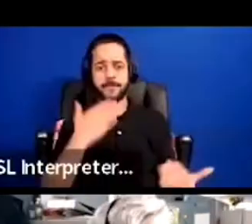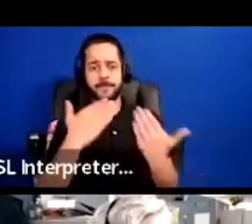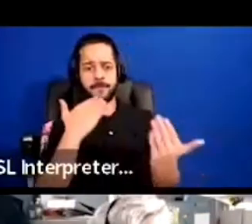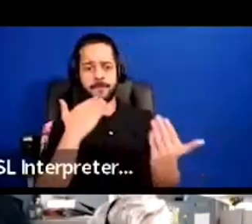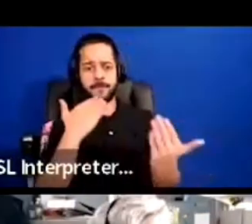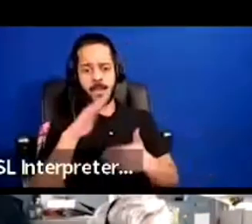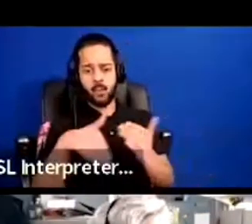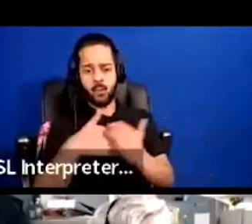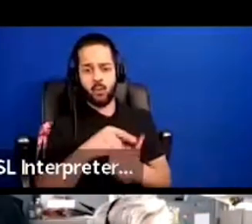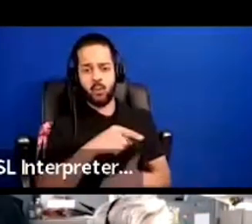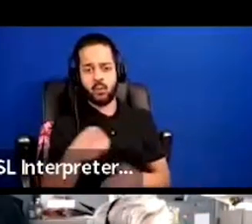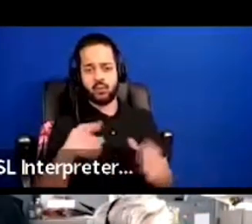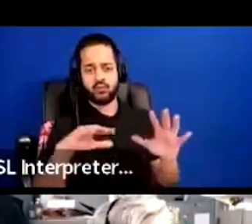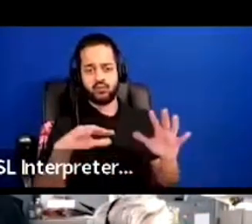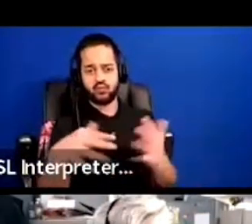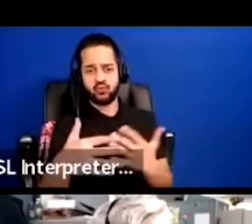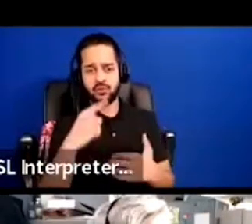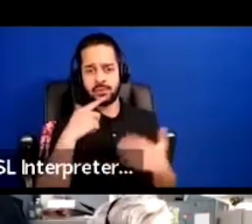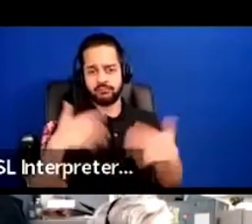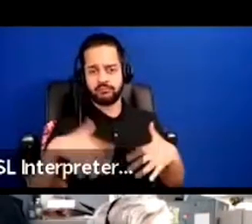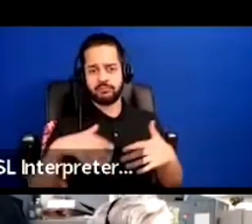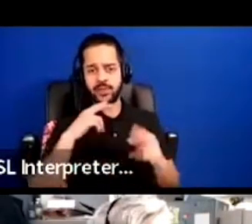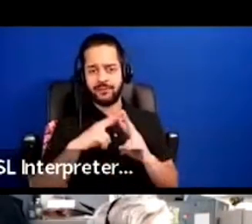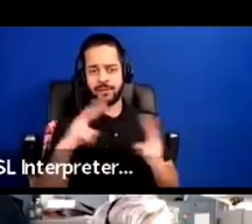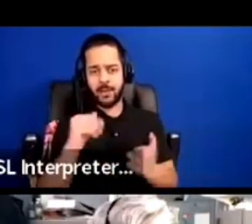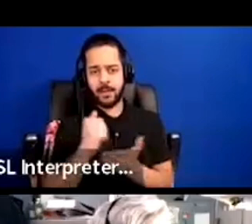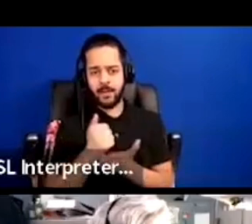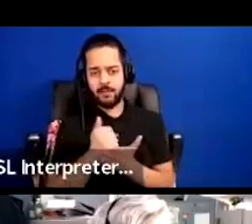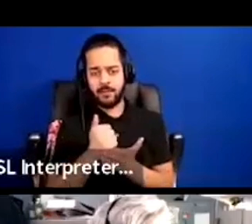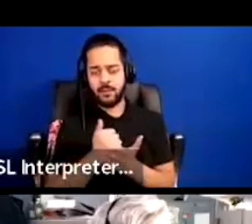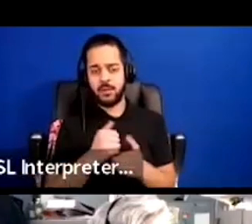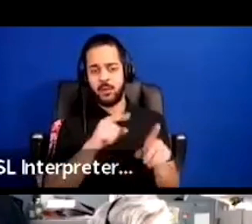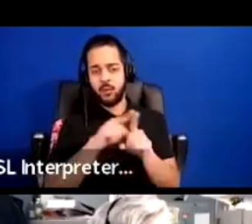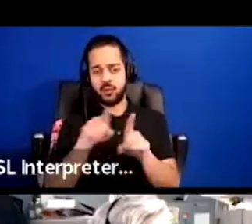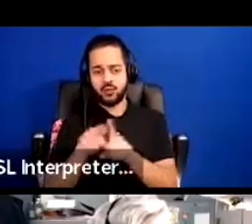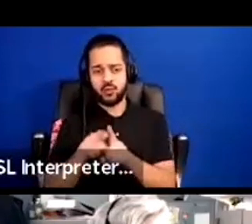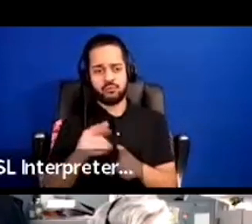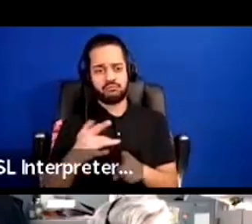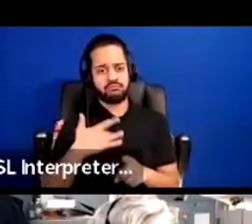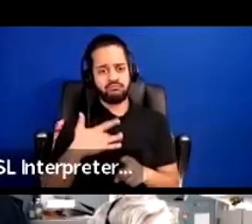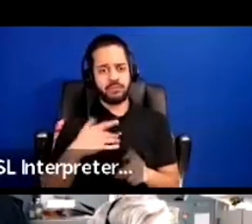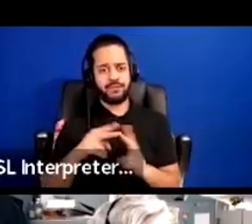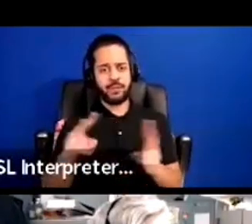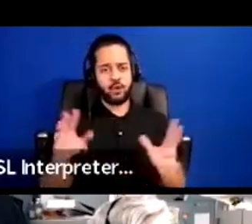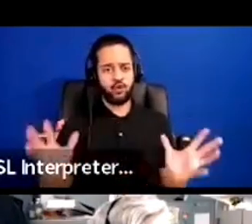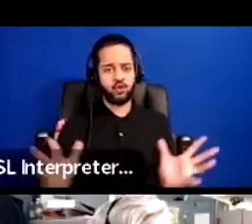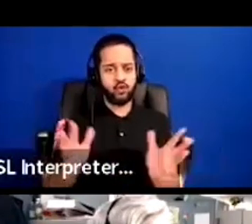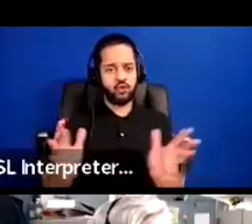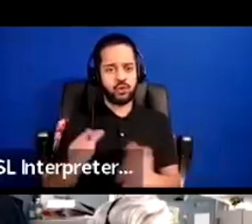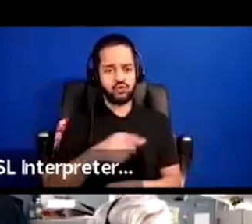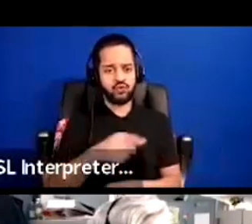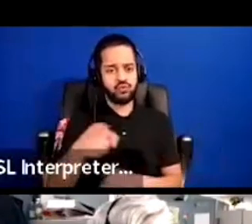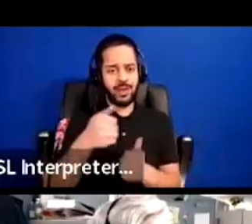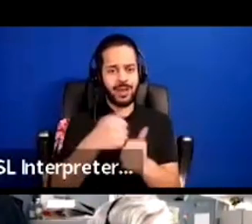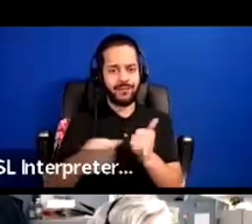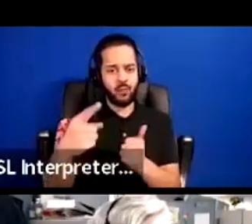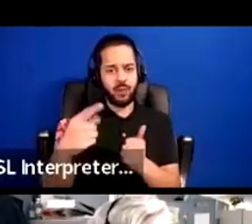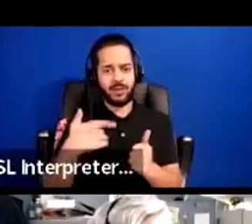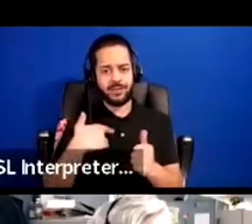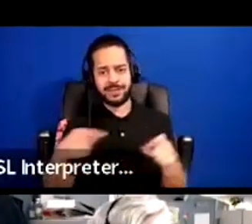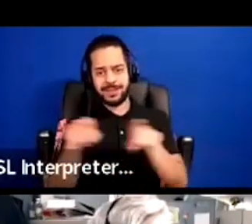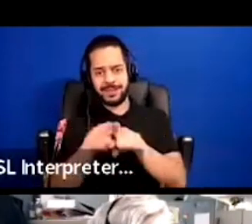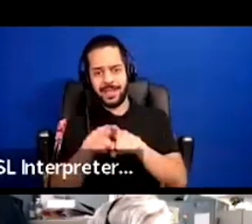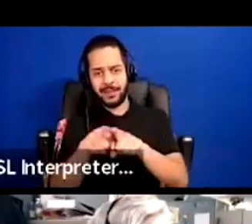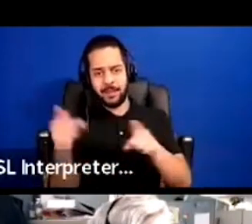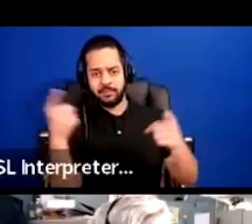groups. Super thoughtful. Also, I think somewhat encouraging that there is a lot of overlap. I think there are definitely some